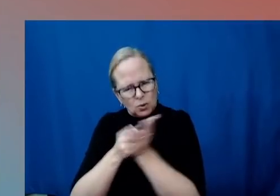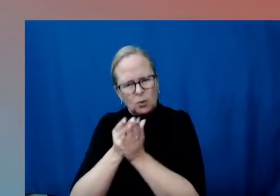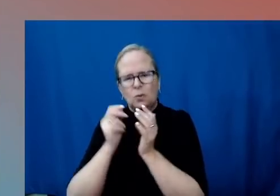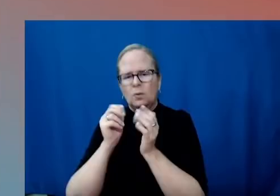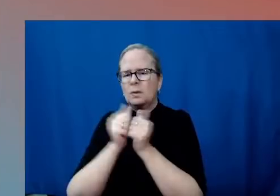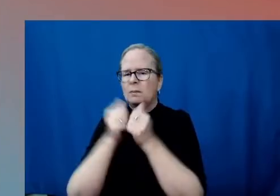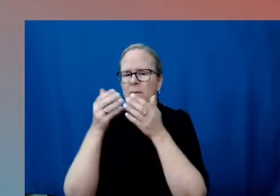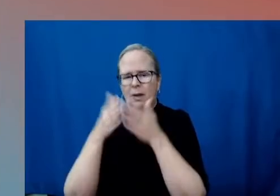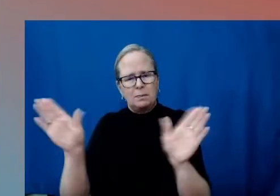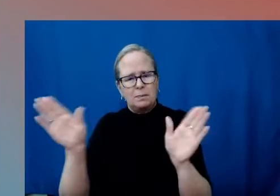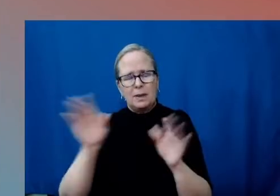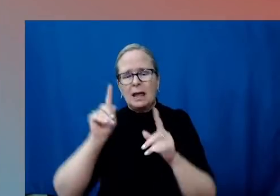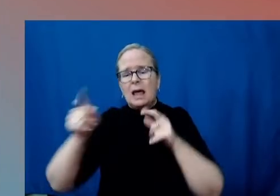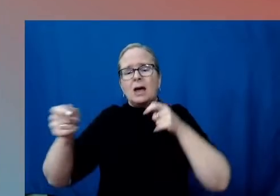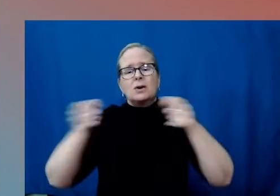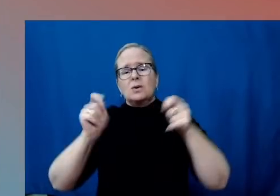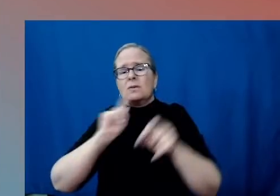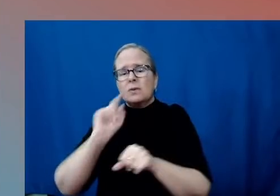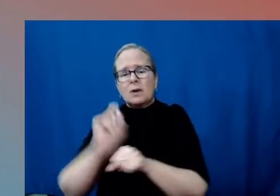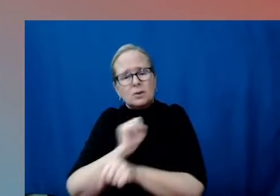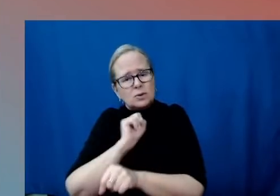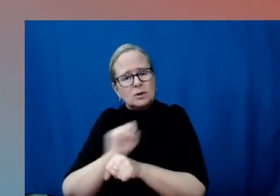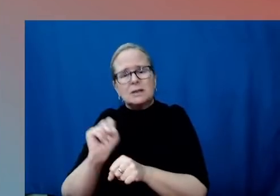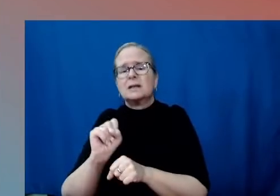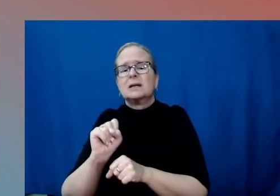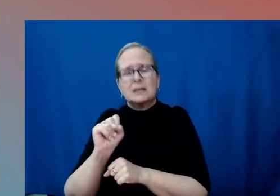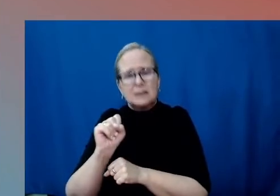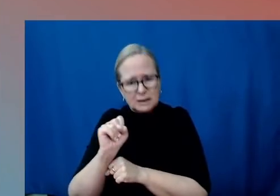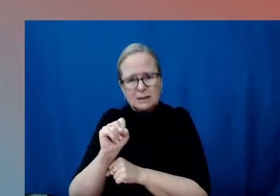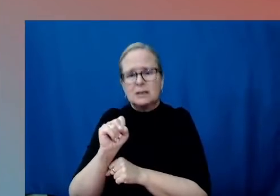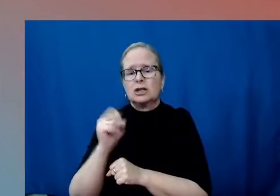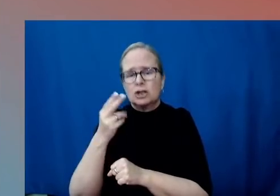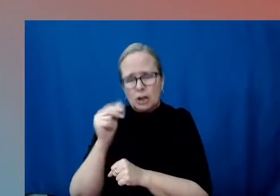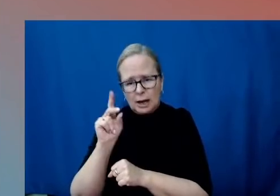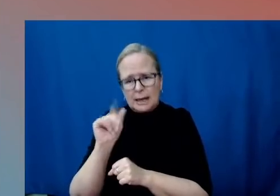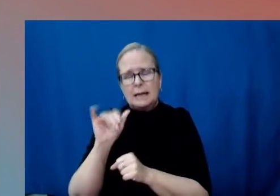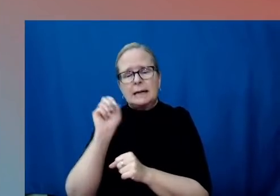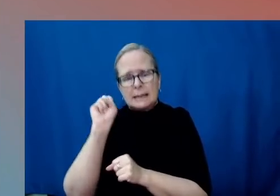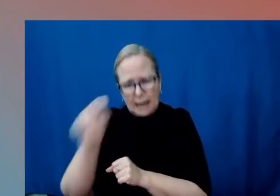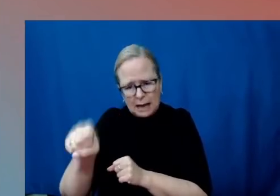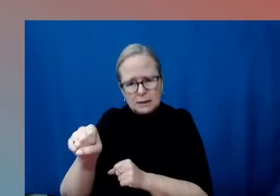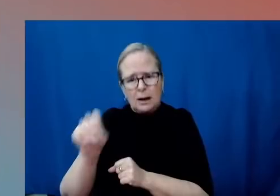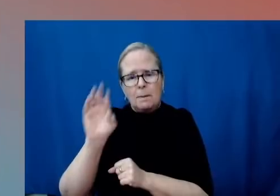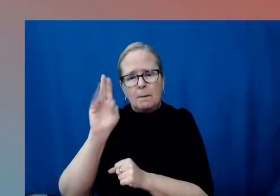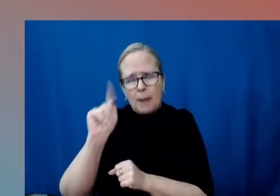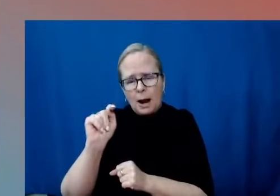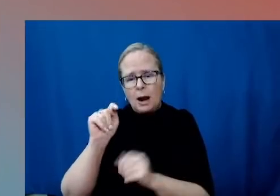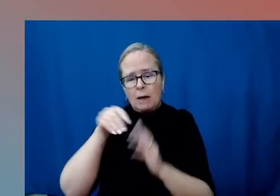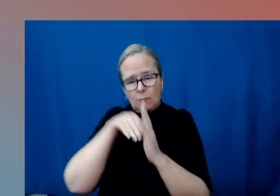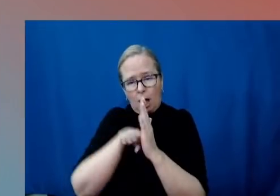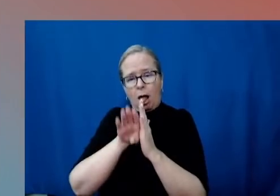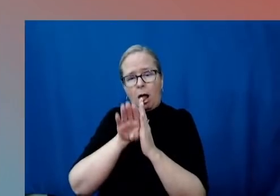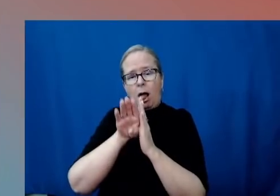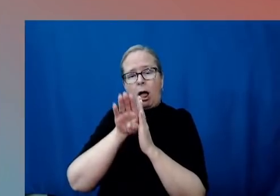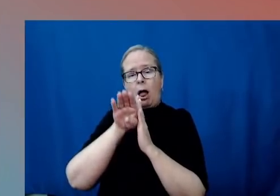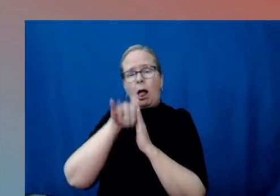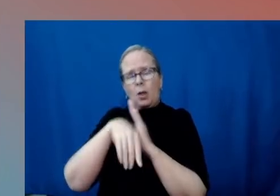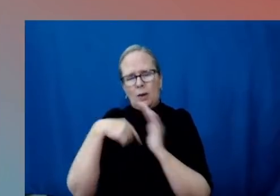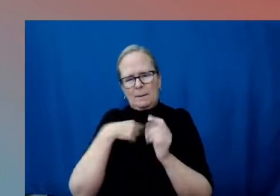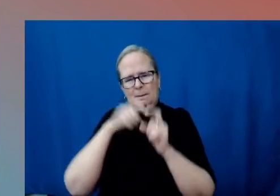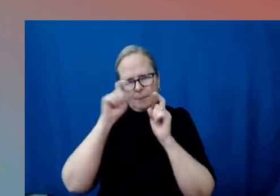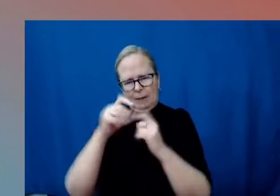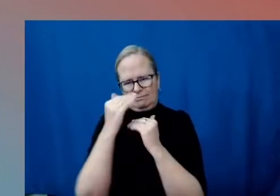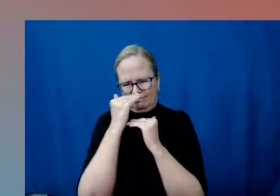even though it's a shitty reality. And that means that we need to suppress when we're in the midst of a heavy